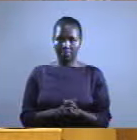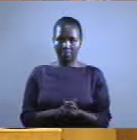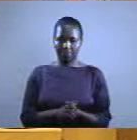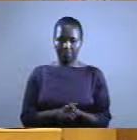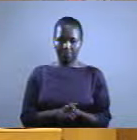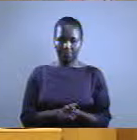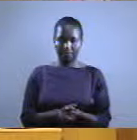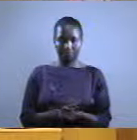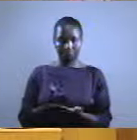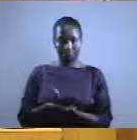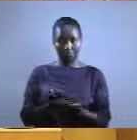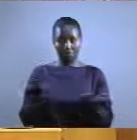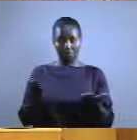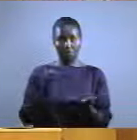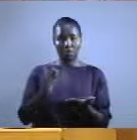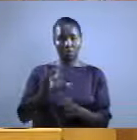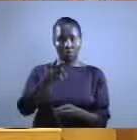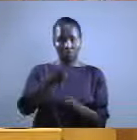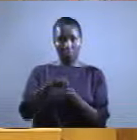Have all members voted?